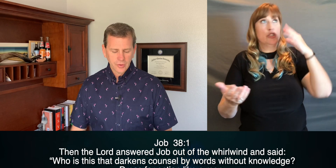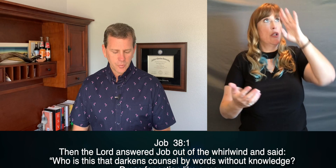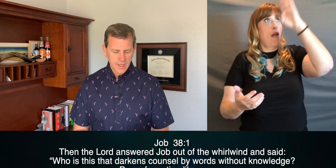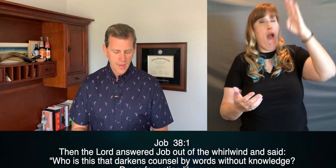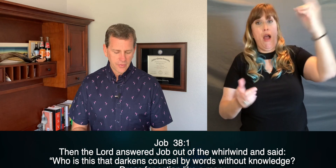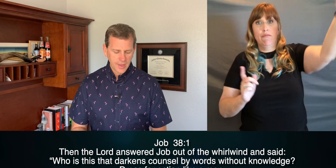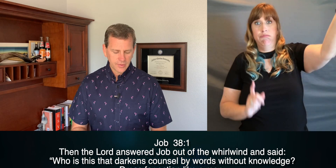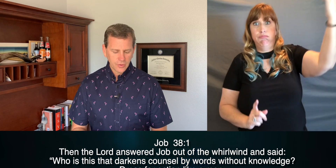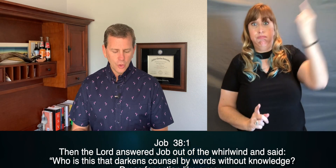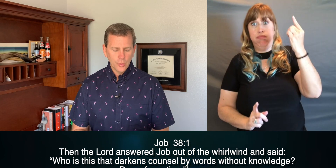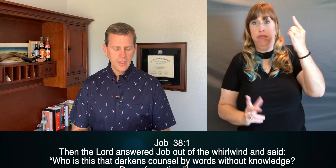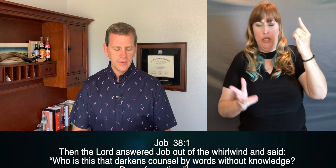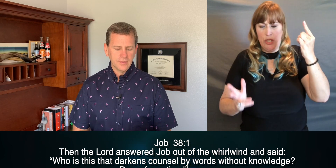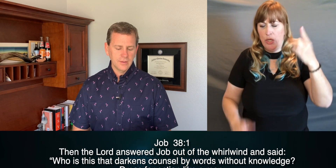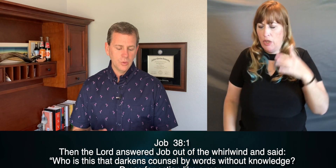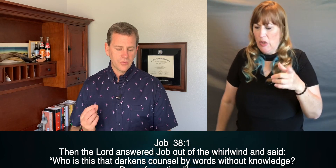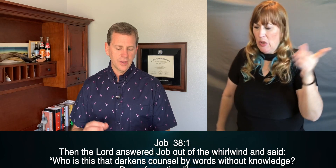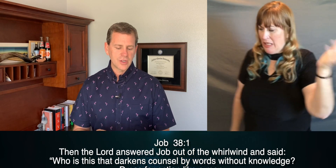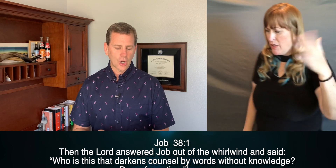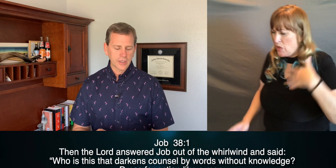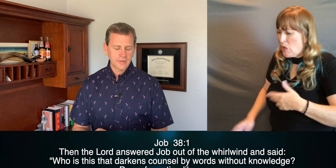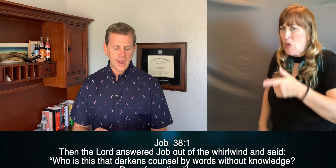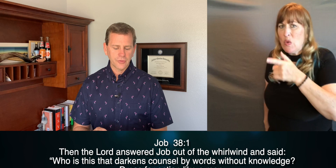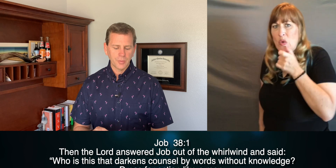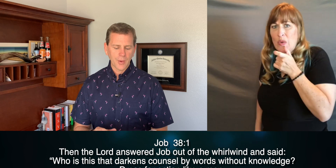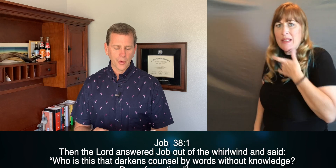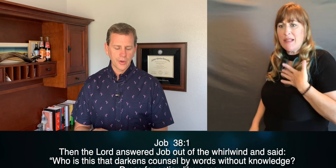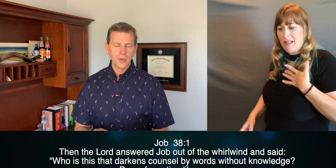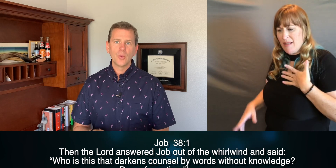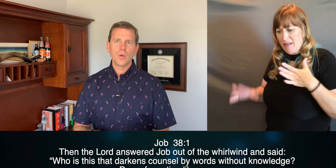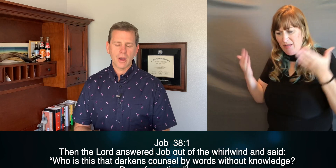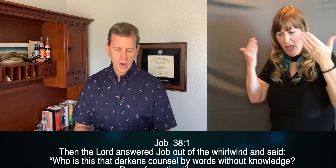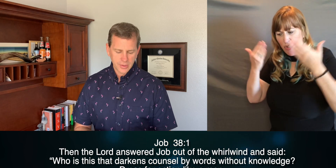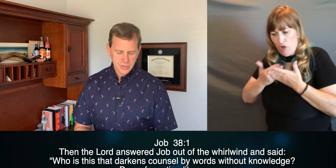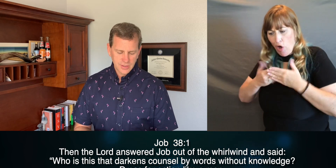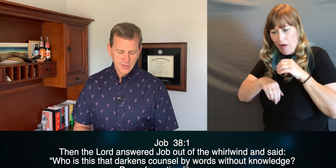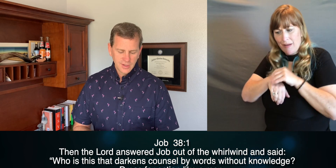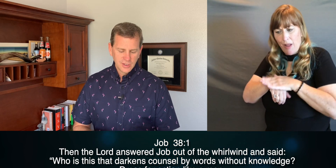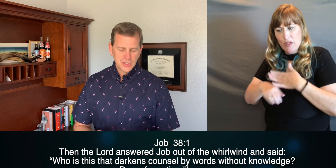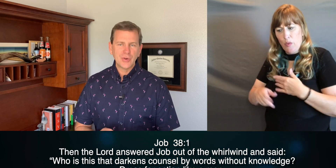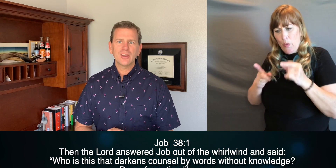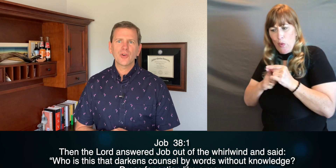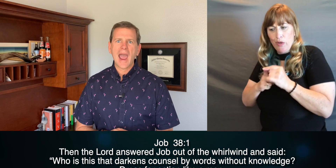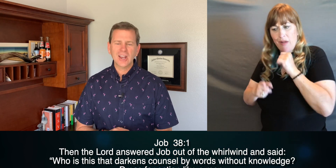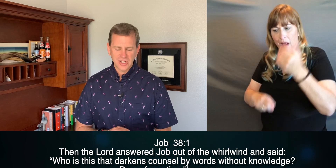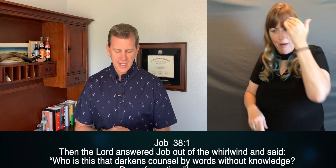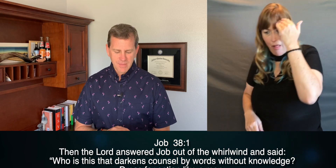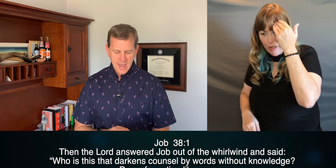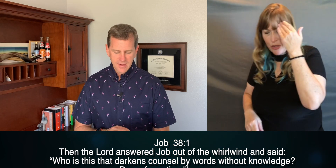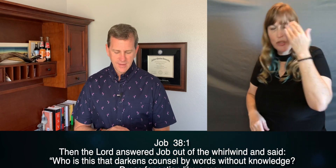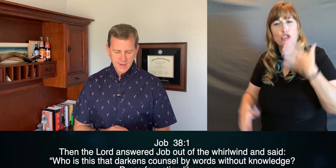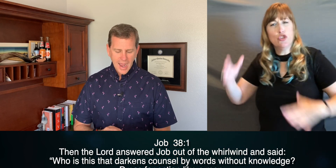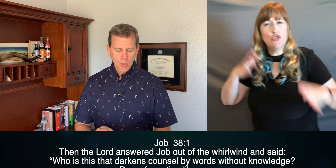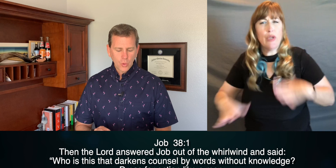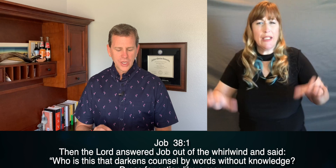God starts speaking out of this thing. He says, who is this that darkens counsel by words without knowledge? Dress for action like a